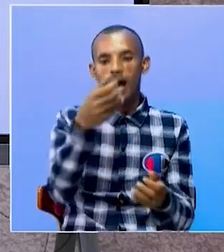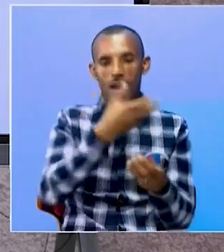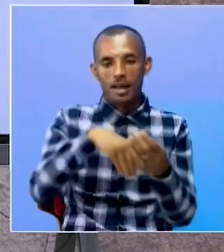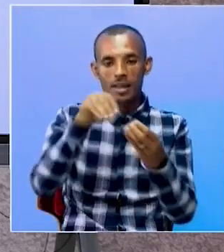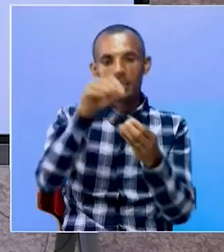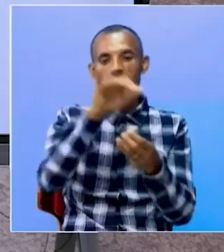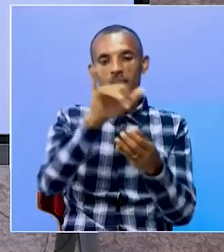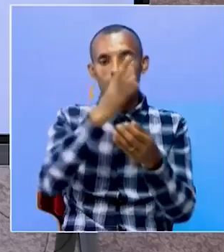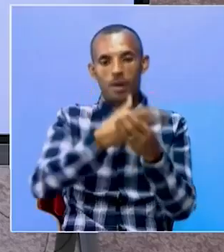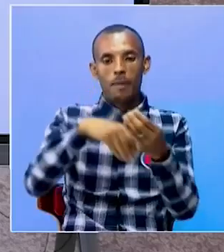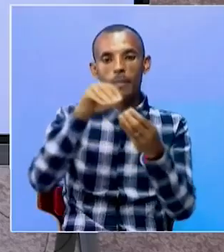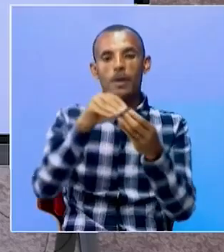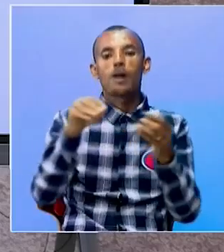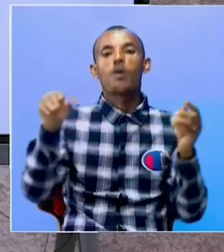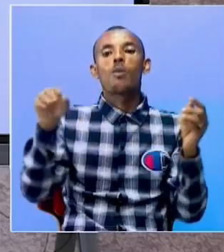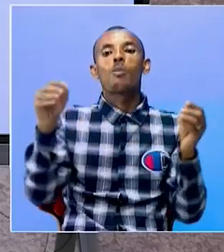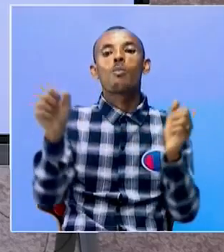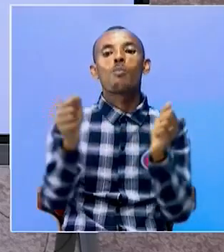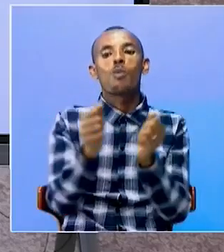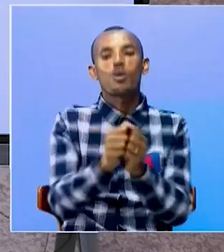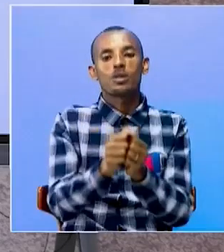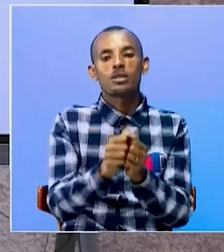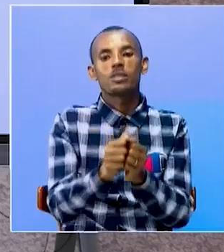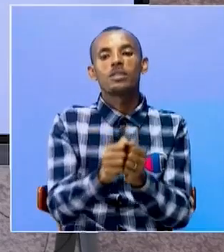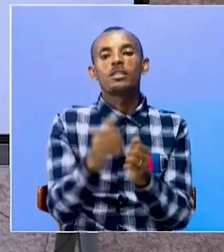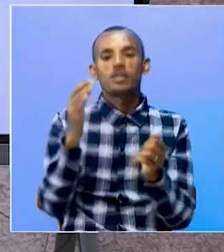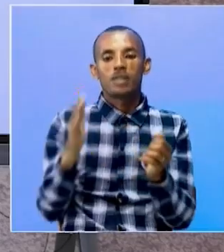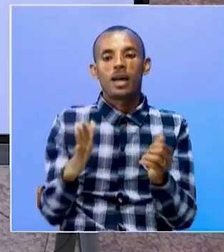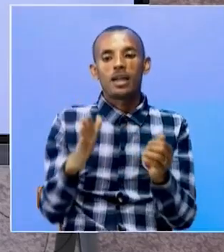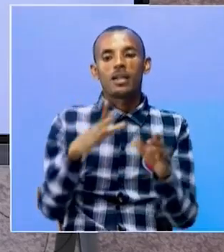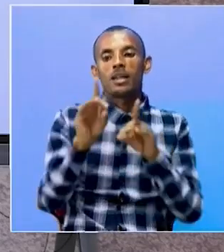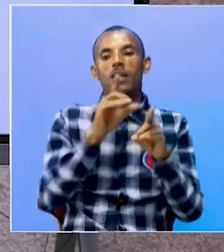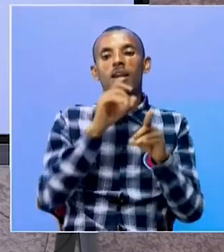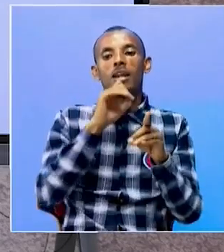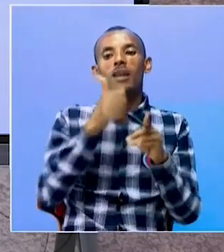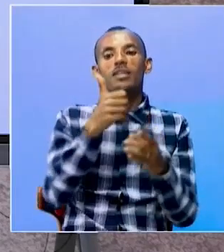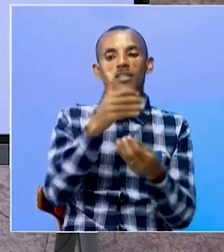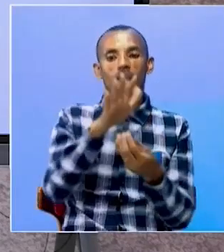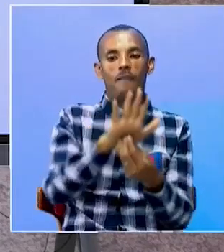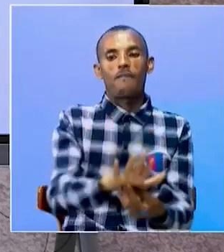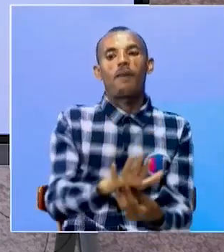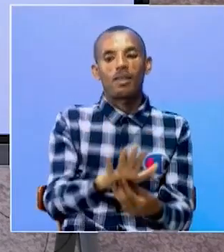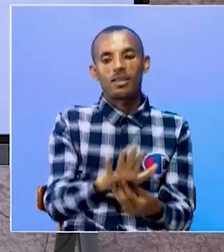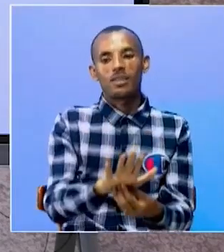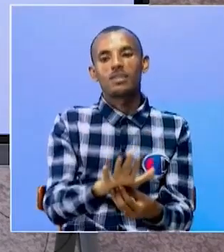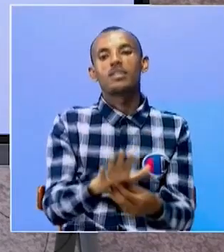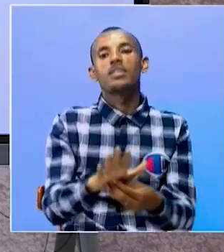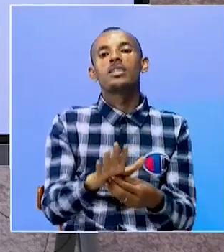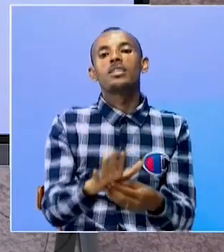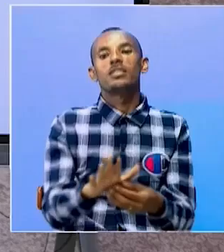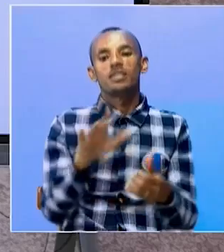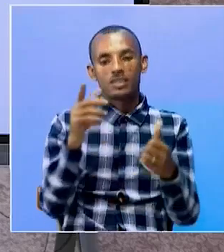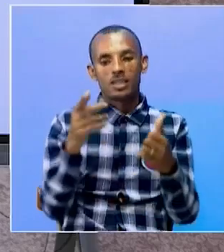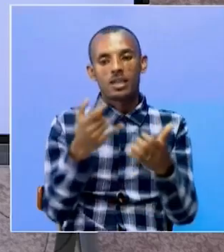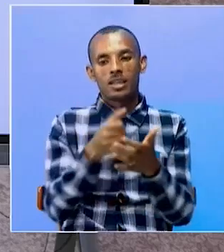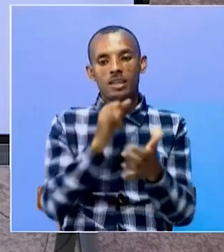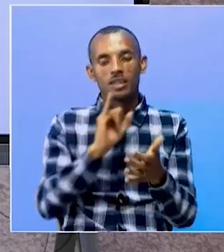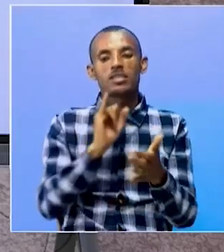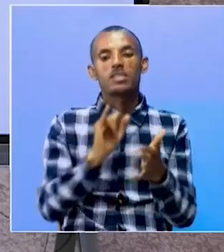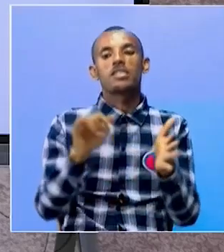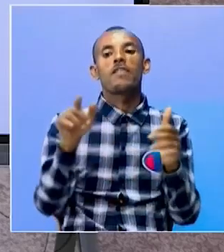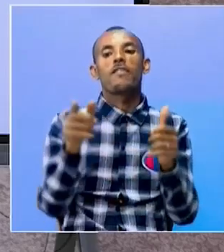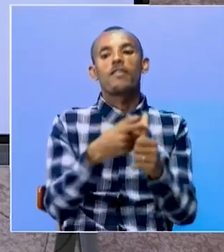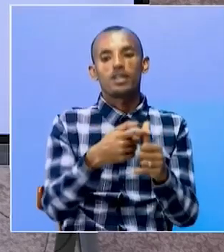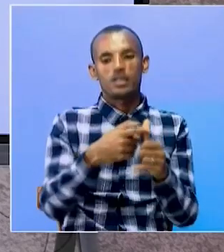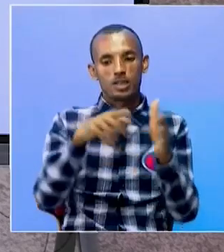both sides of an equation doesn't affect the equation. It's the first rule.